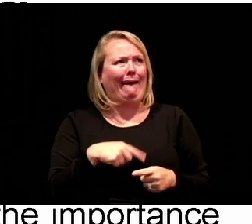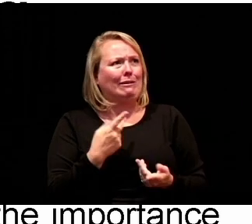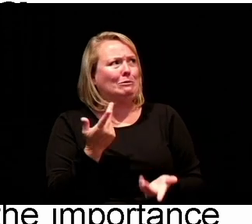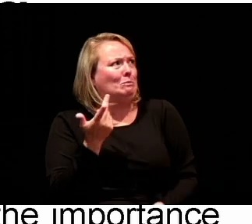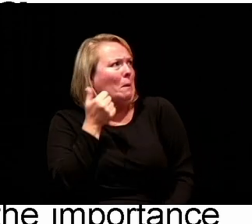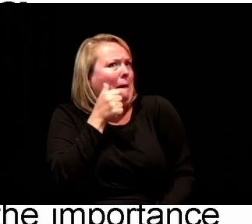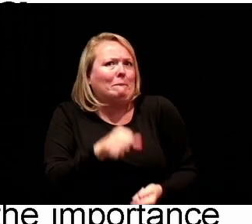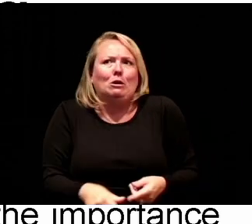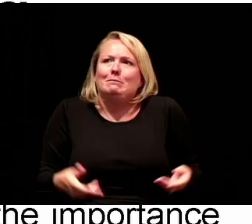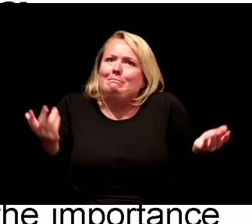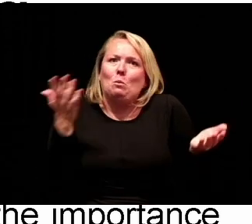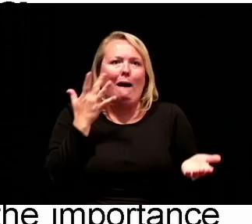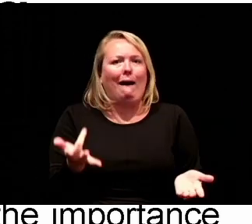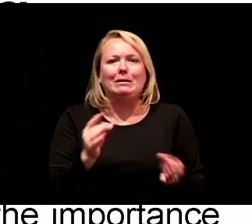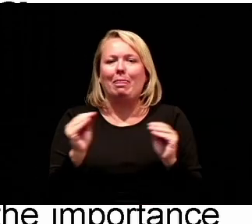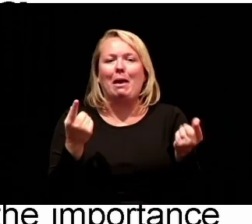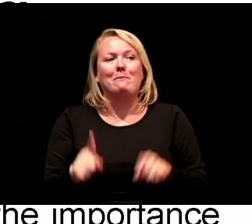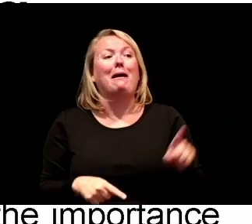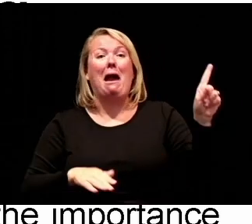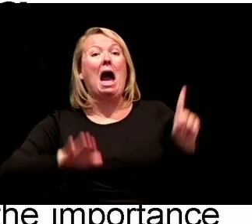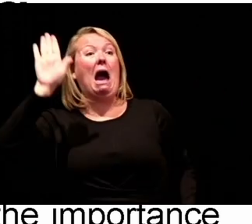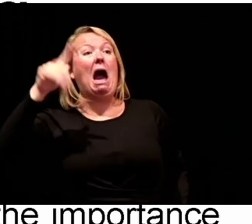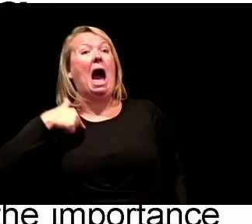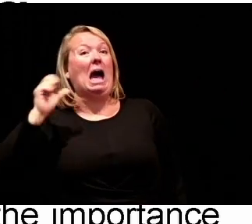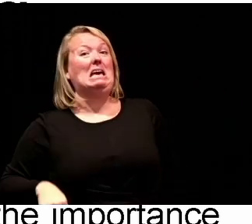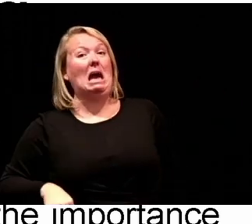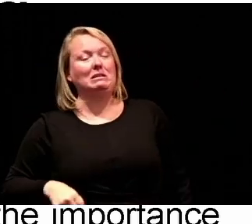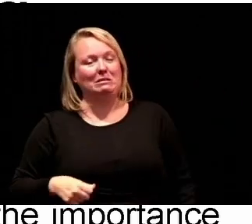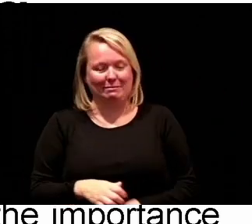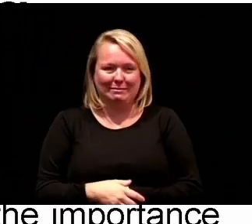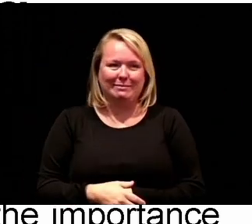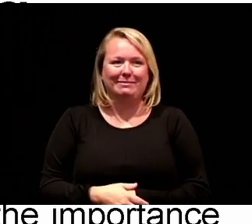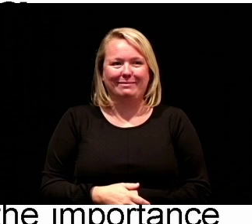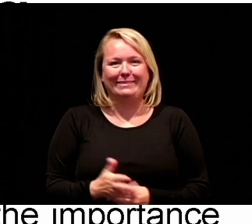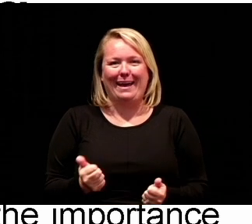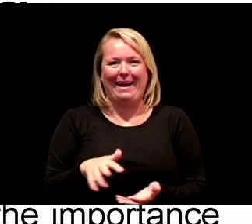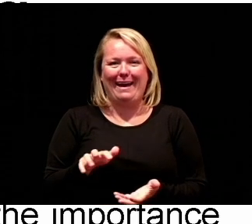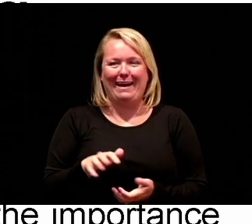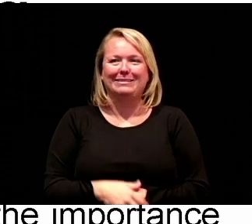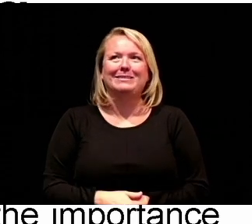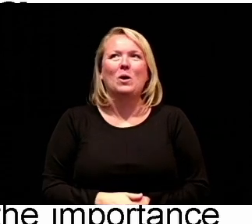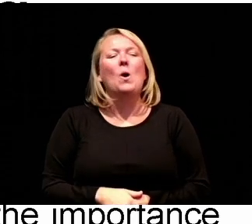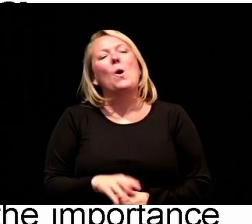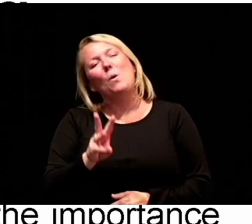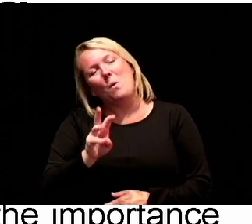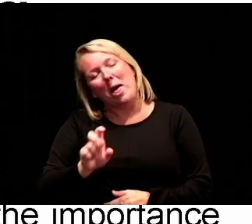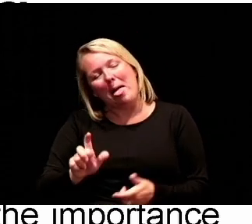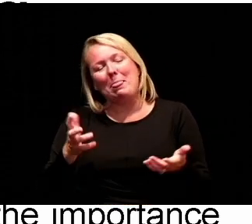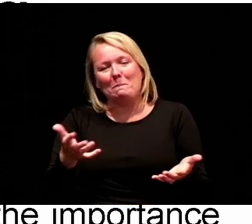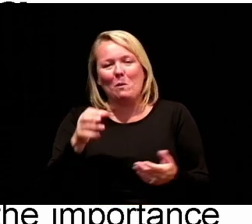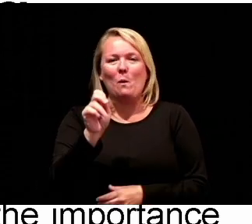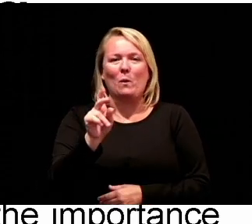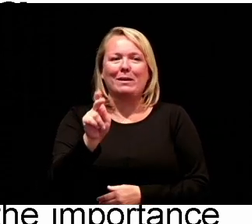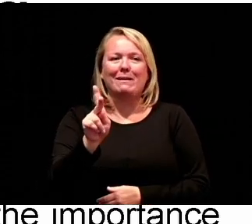HUD joins the Federal Interagency Council that gets together and tries to talk about ways to change the policies